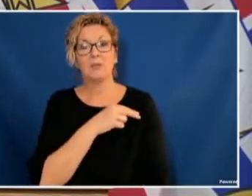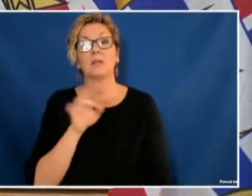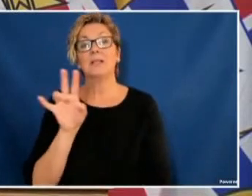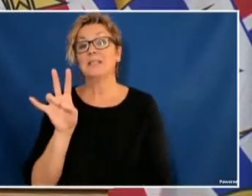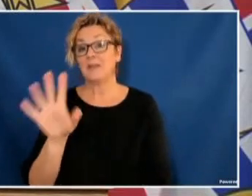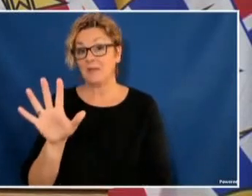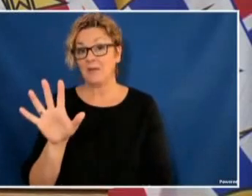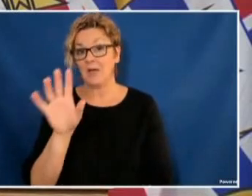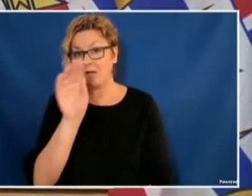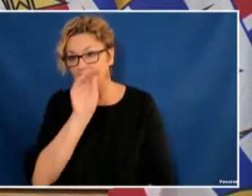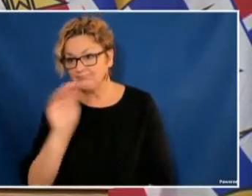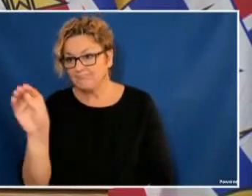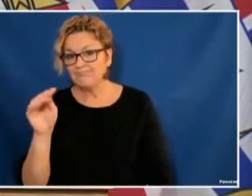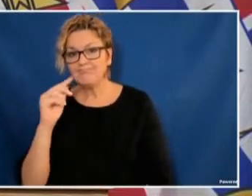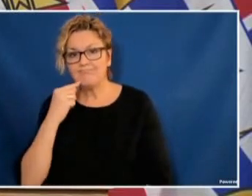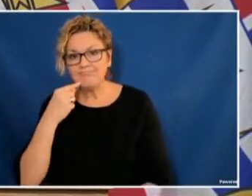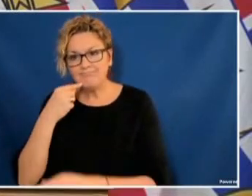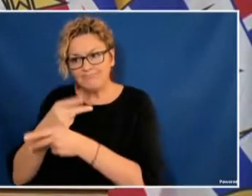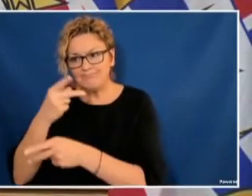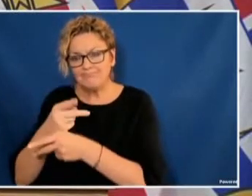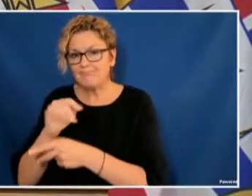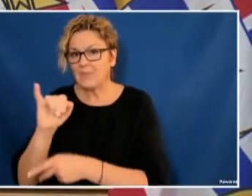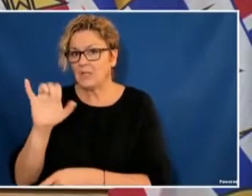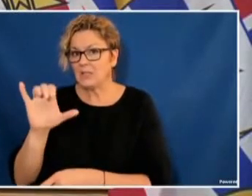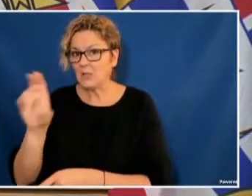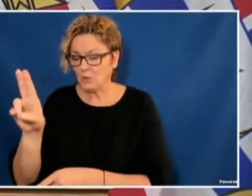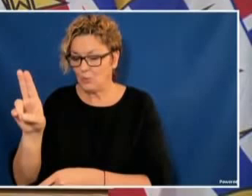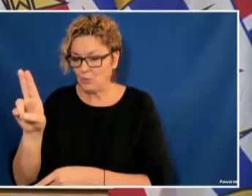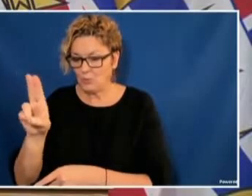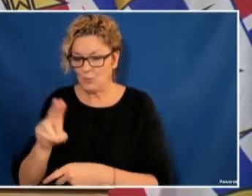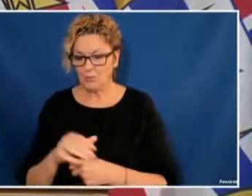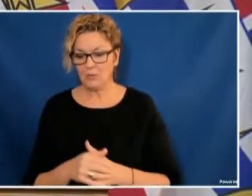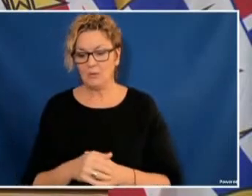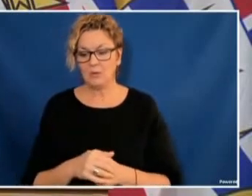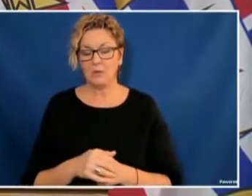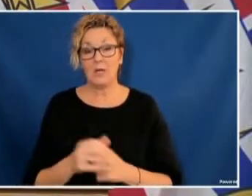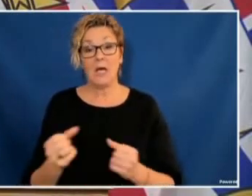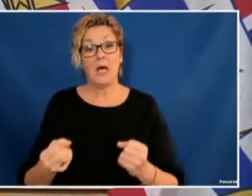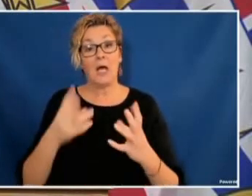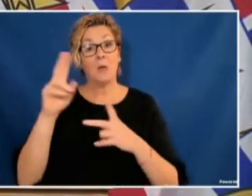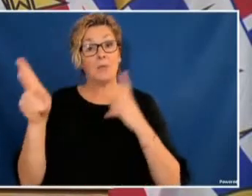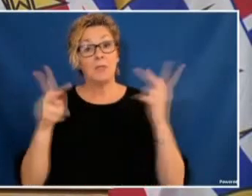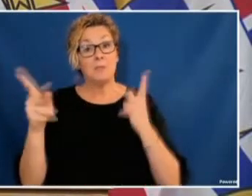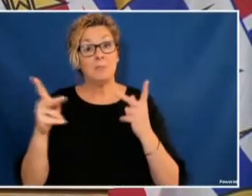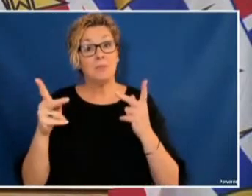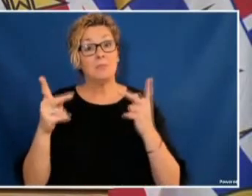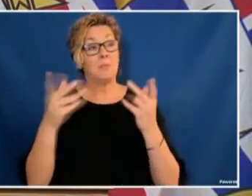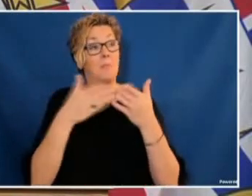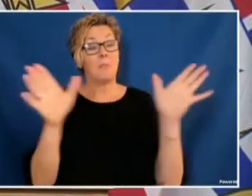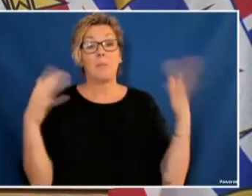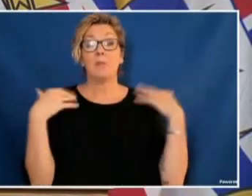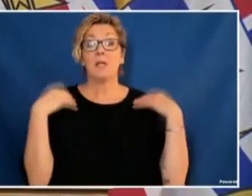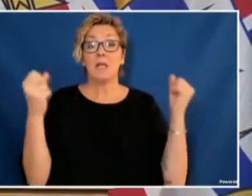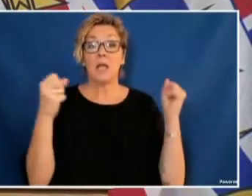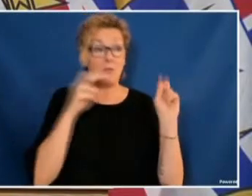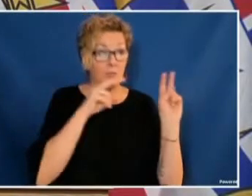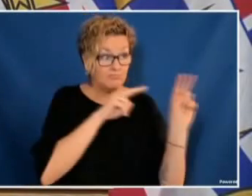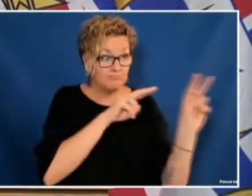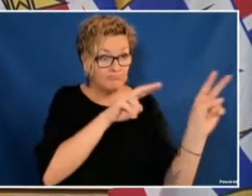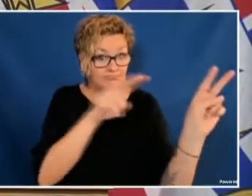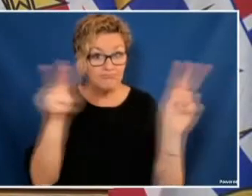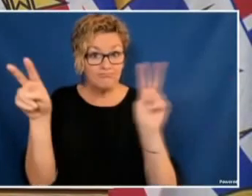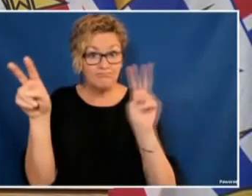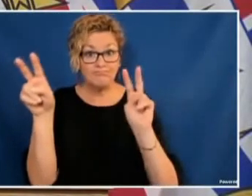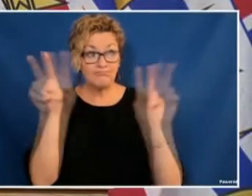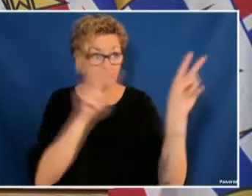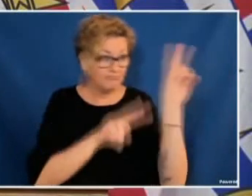Most of the people, about 80% of these people, were people who lived in long-term care. And it reflects right now the